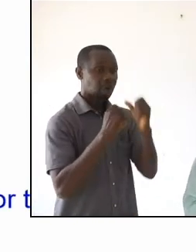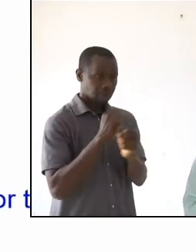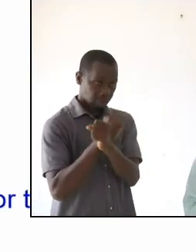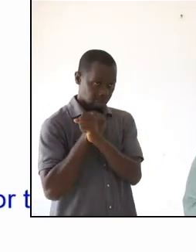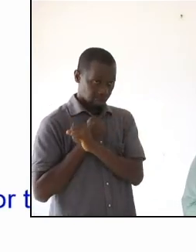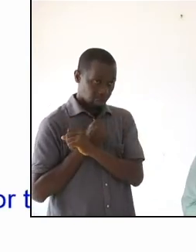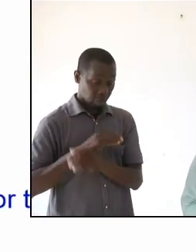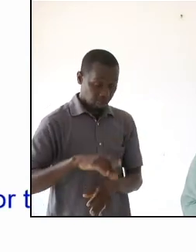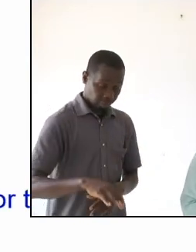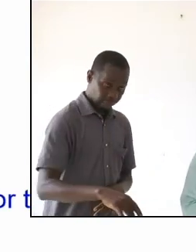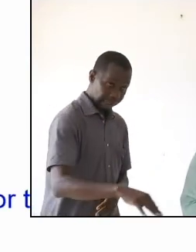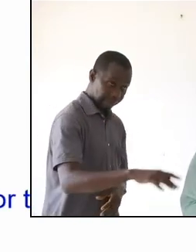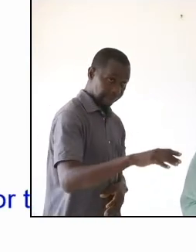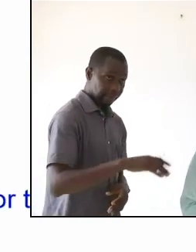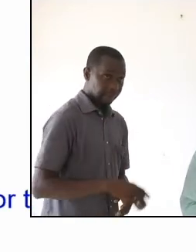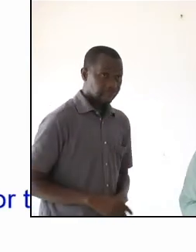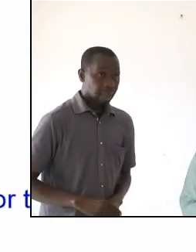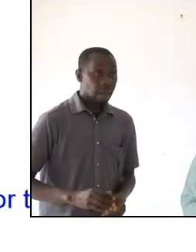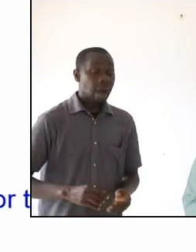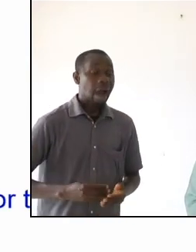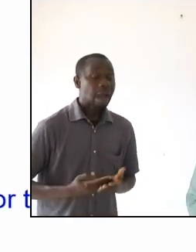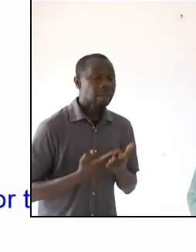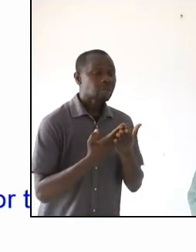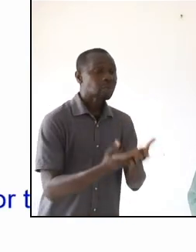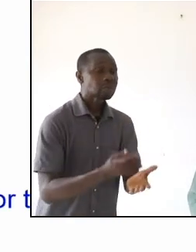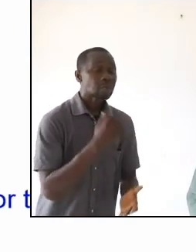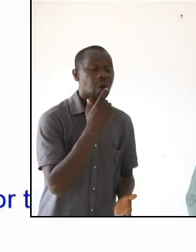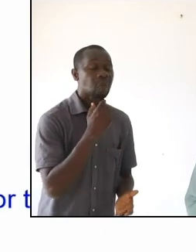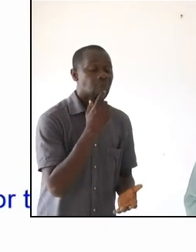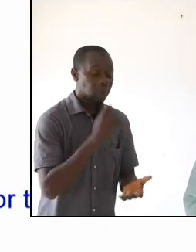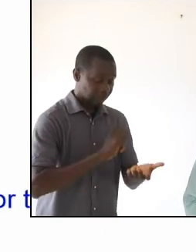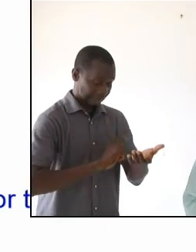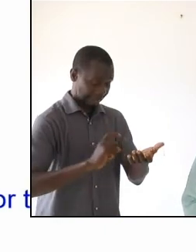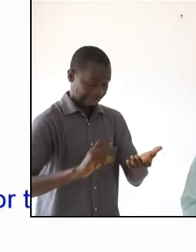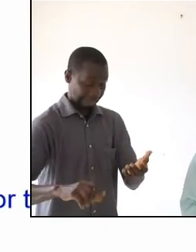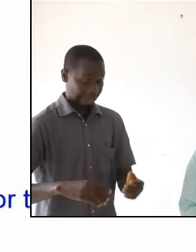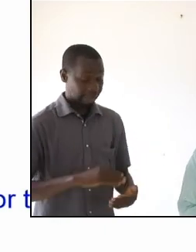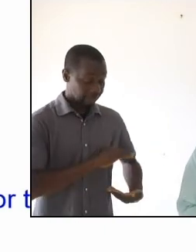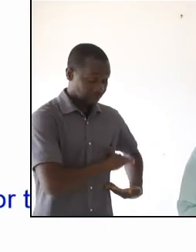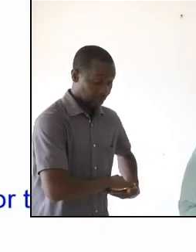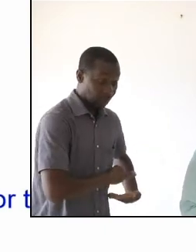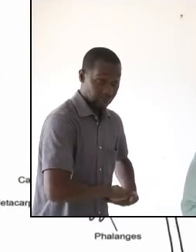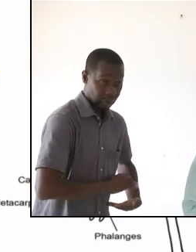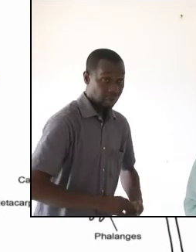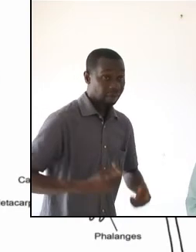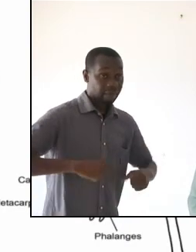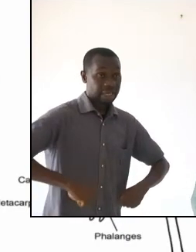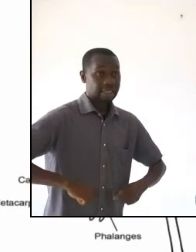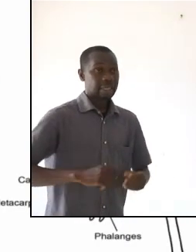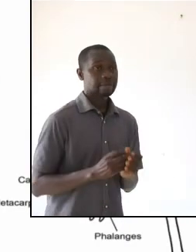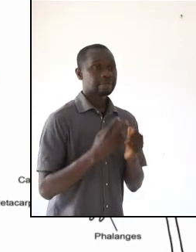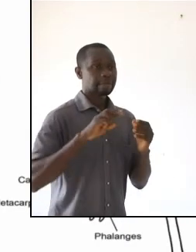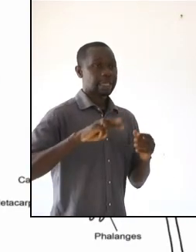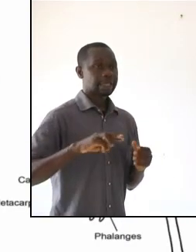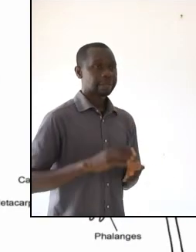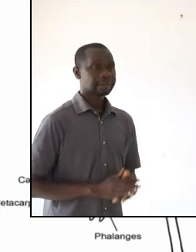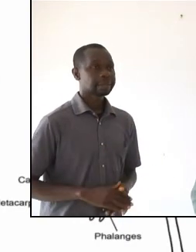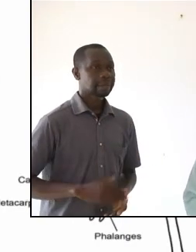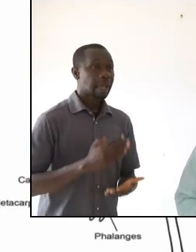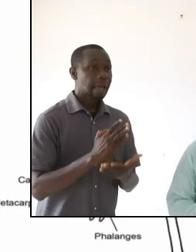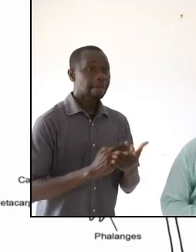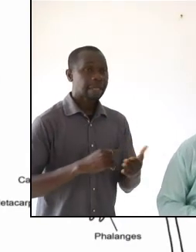protection, movement, and the production of blood cells and the storage of fats and minerals. So parts